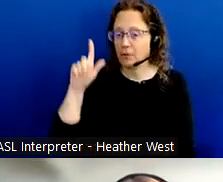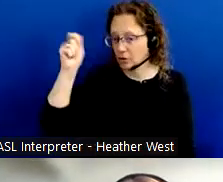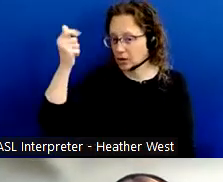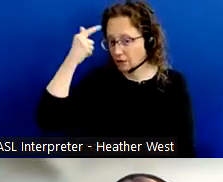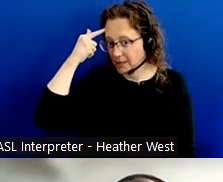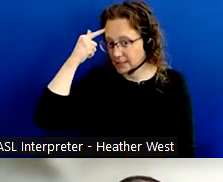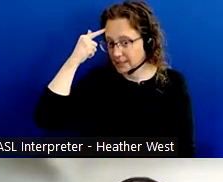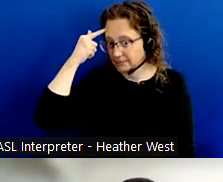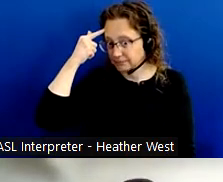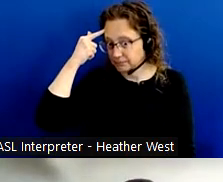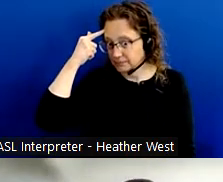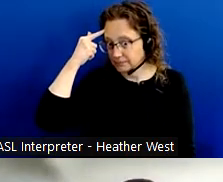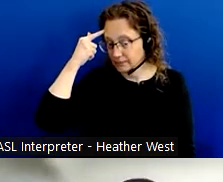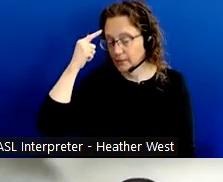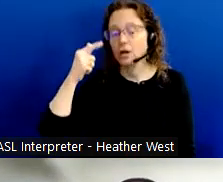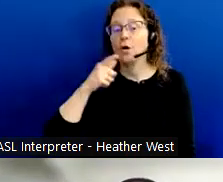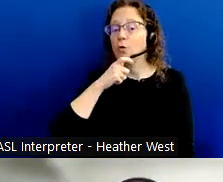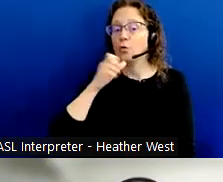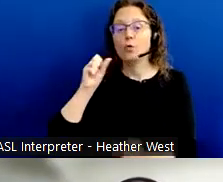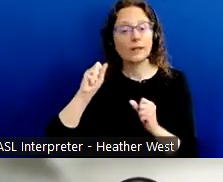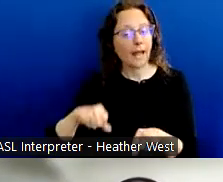Eligible co-applicants include